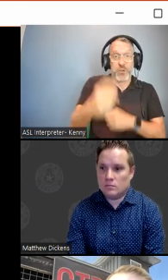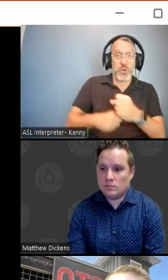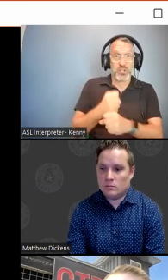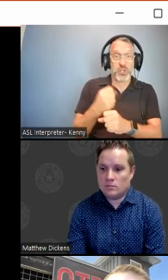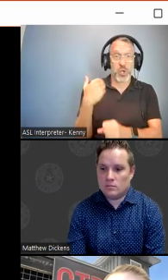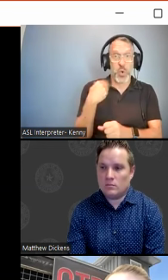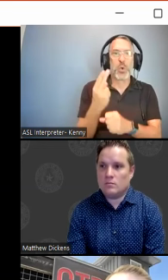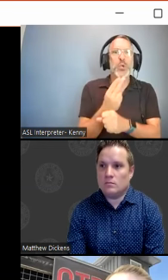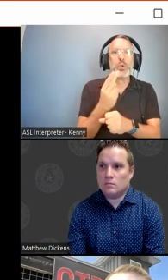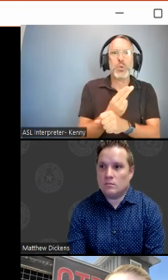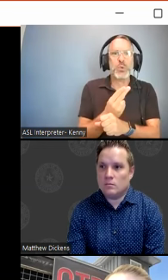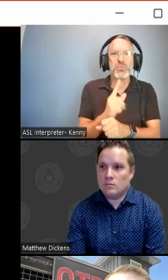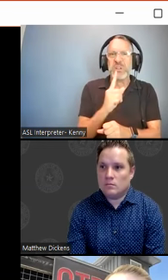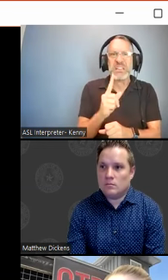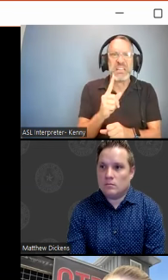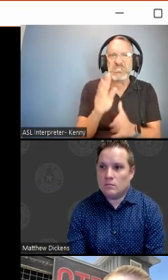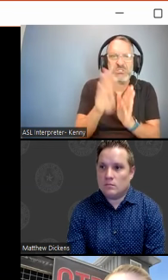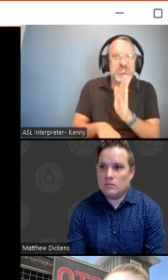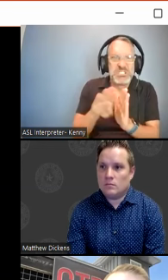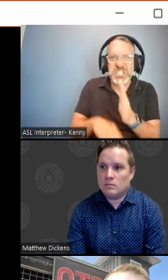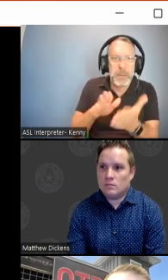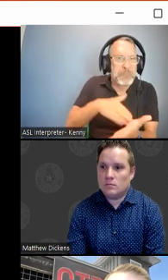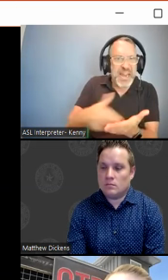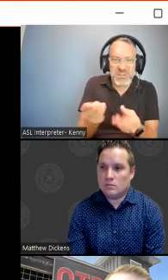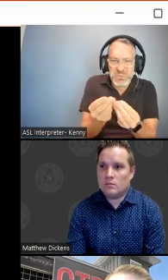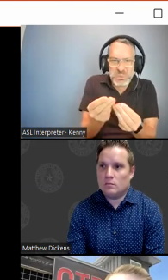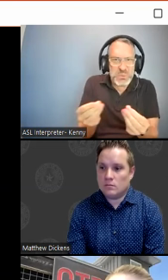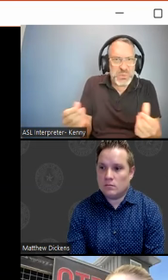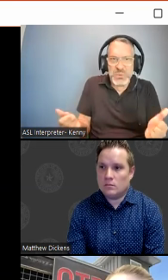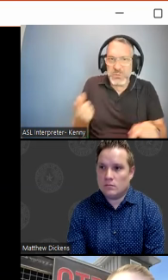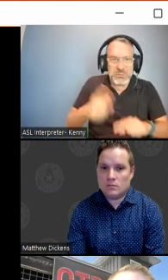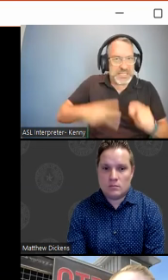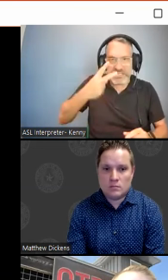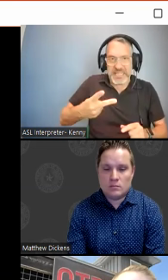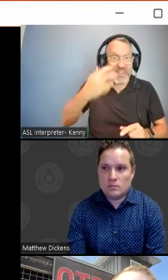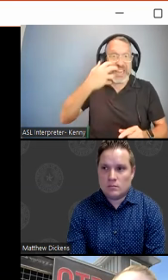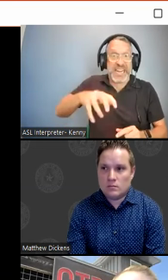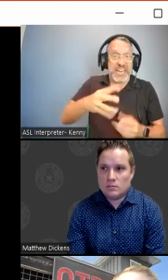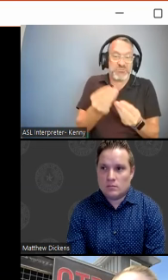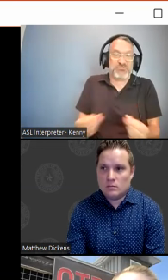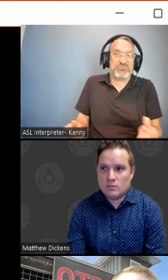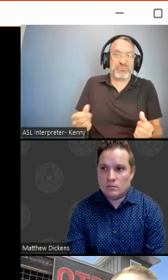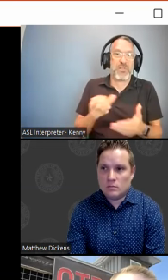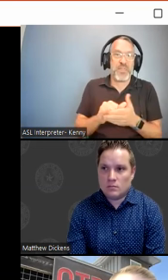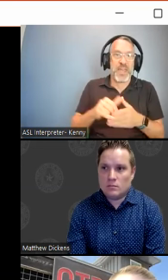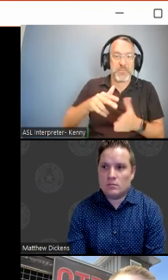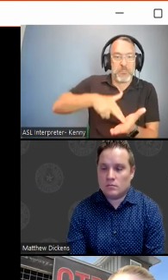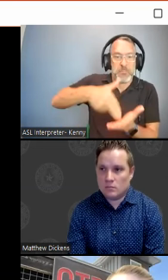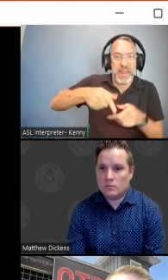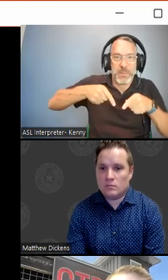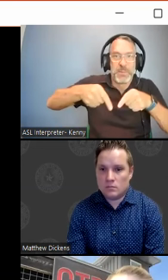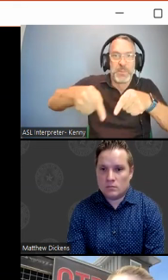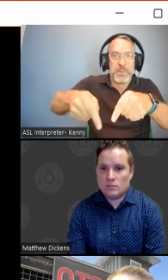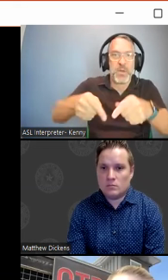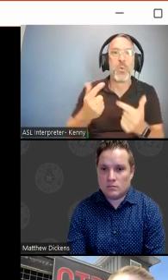very inferior paint, and it has completely disintegrated this year in this heat. So we're in the process of actually